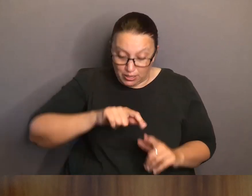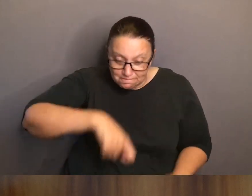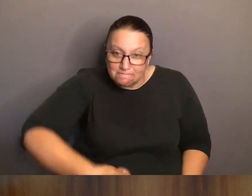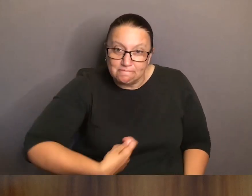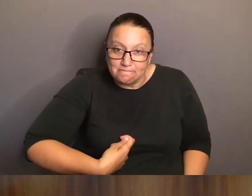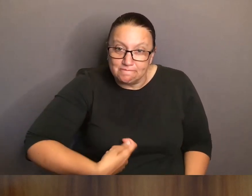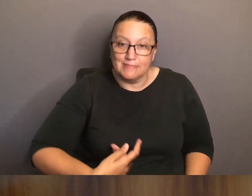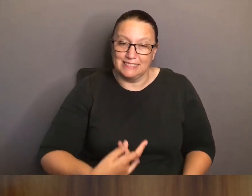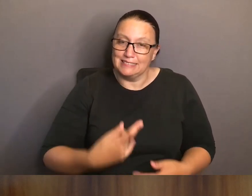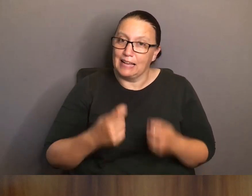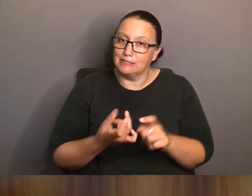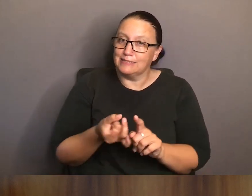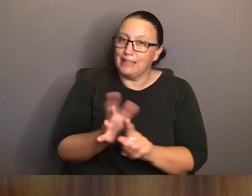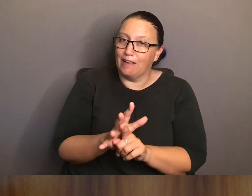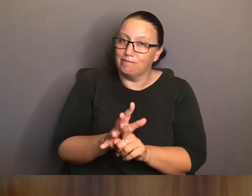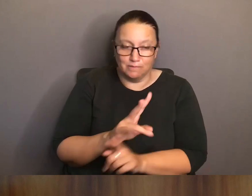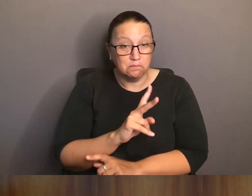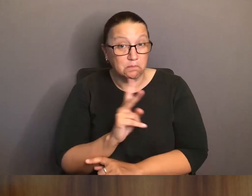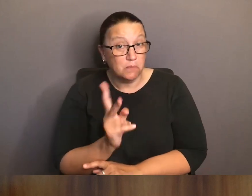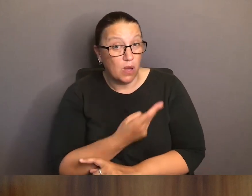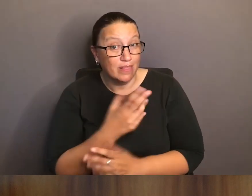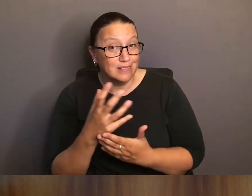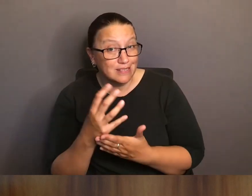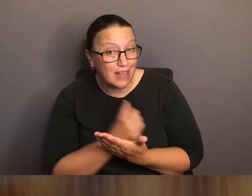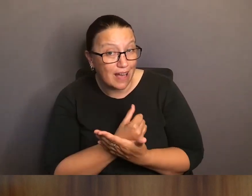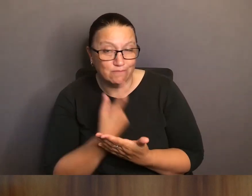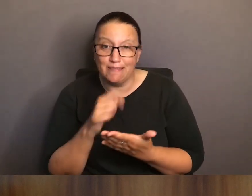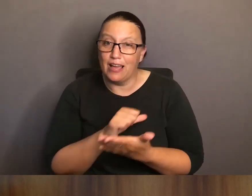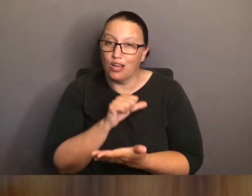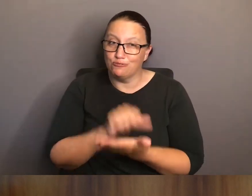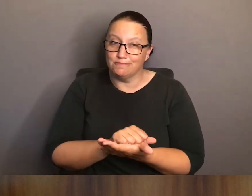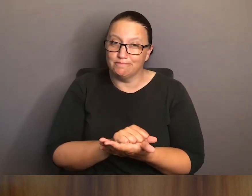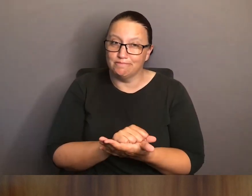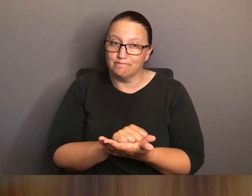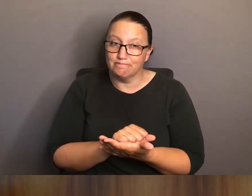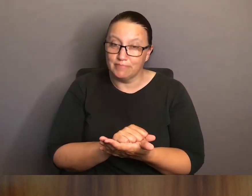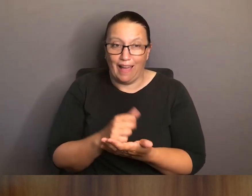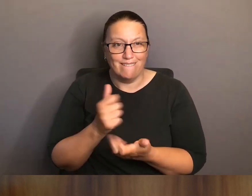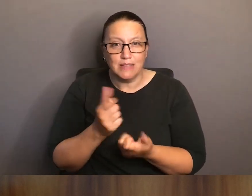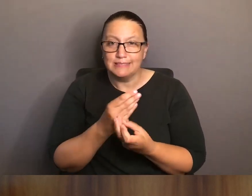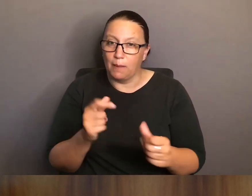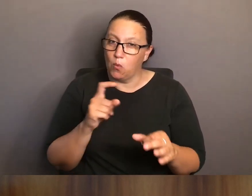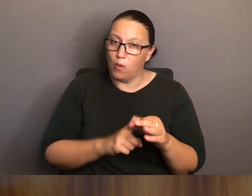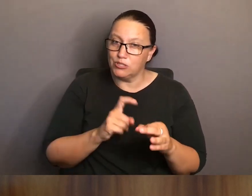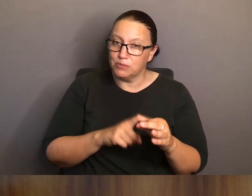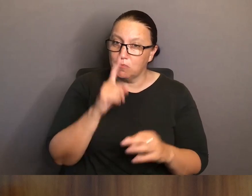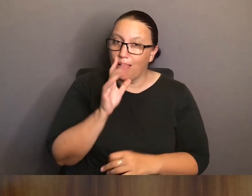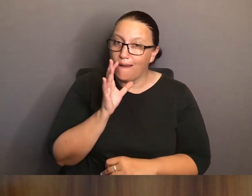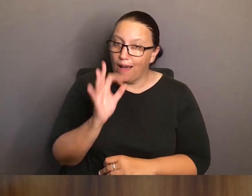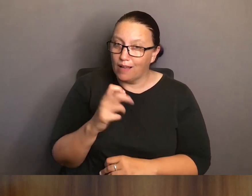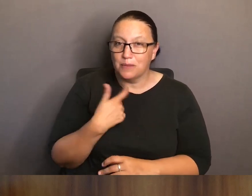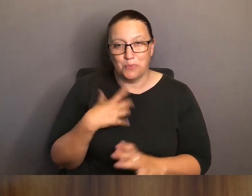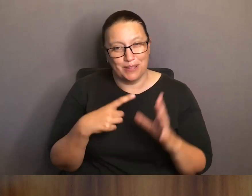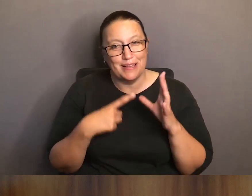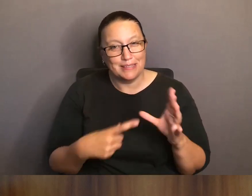accurate. Today, I'd like to answer some questions you've asked about cervical screening. So firstly,